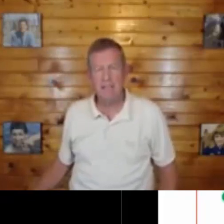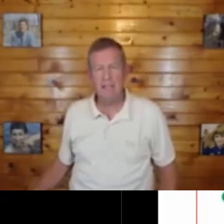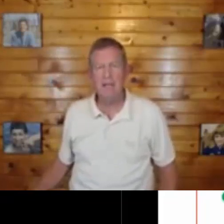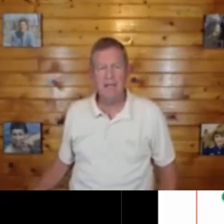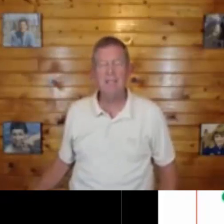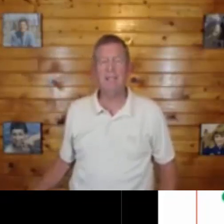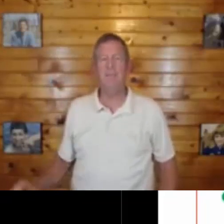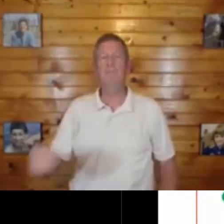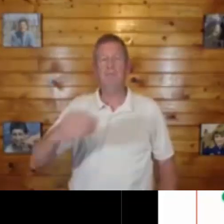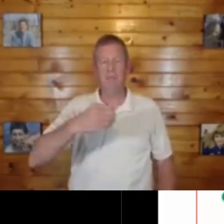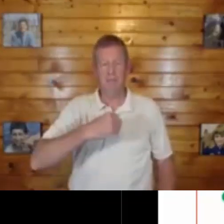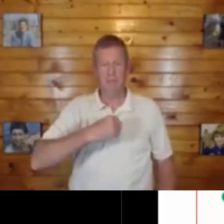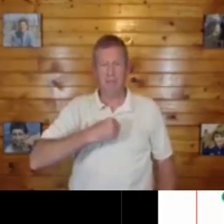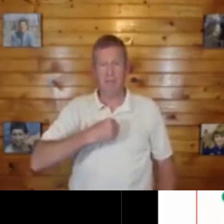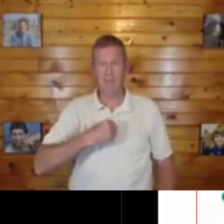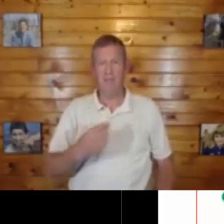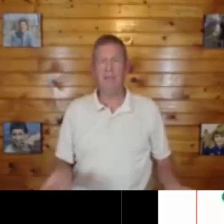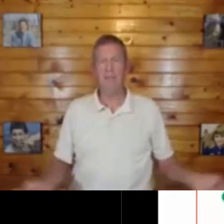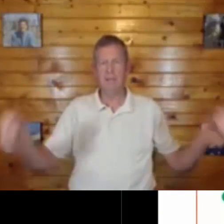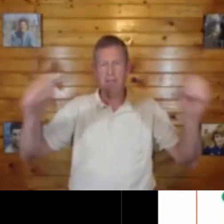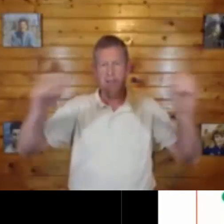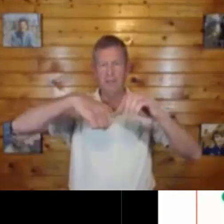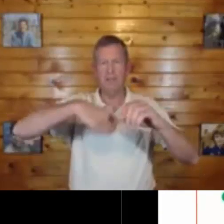et ça. Allez-y.